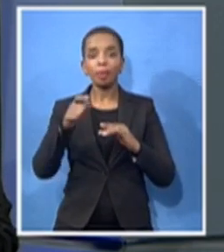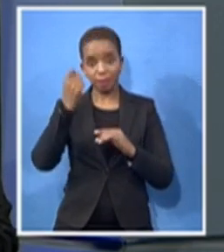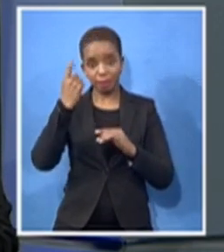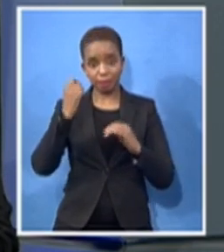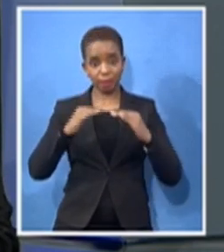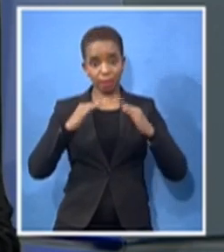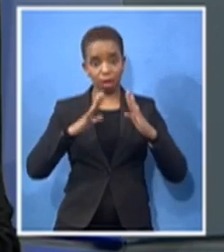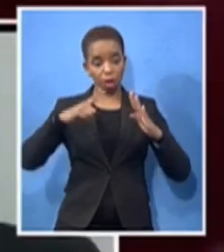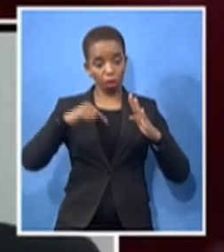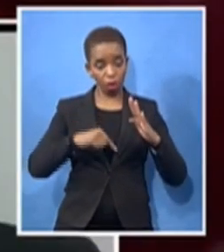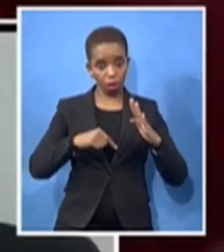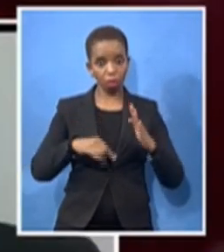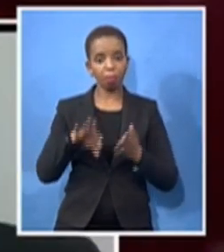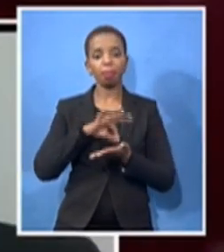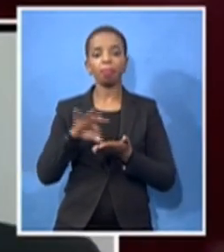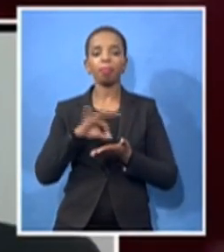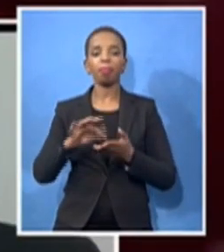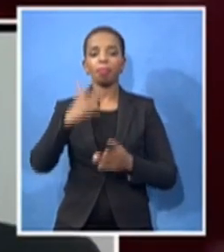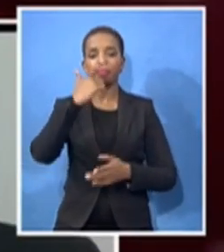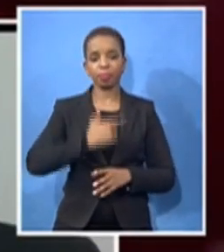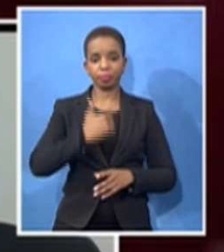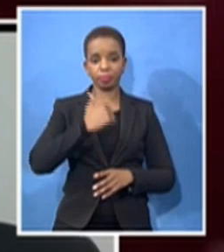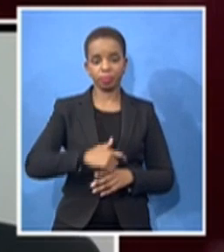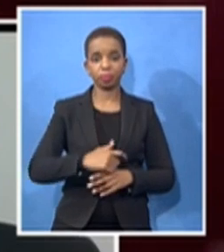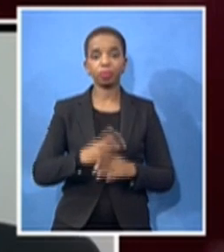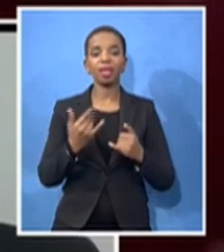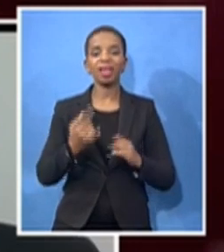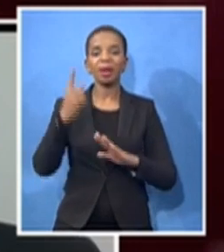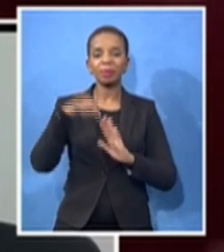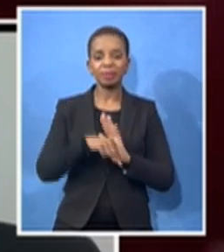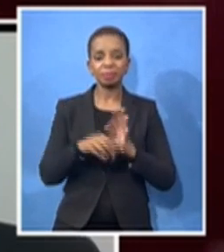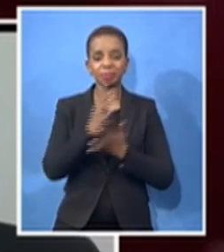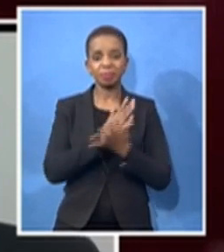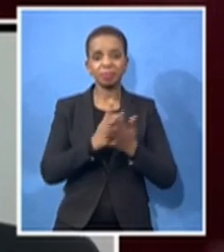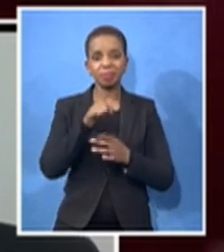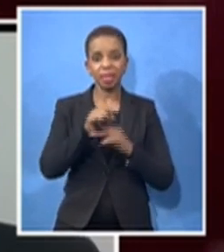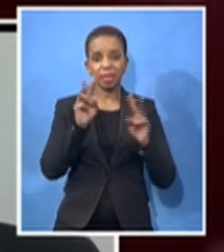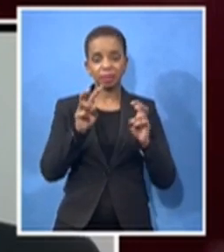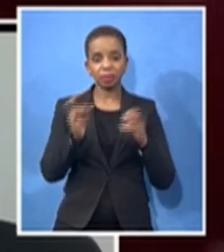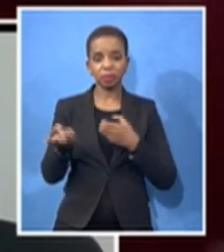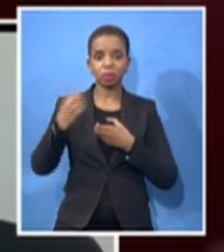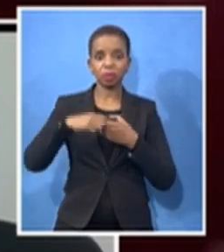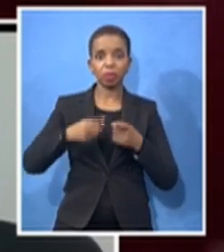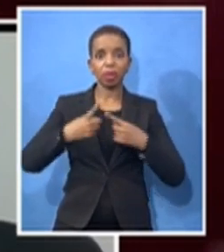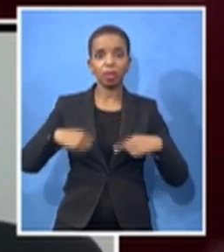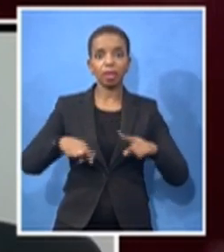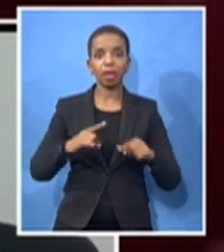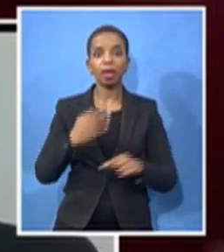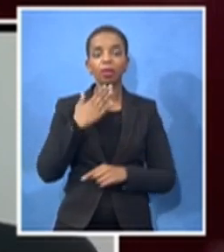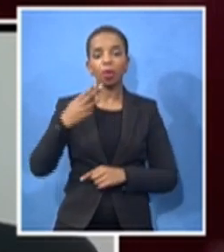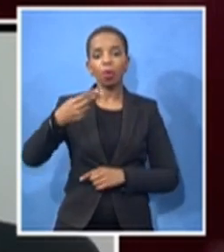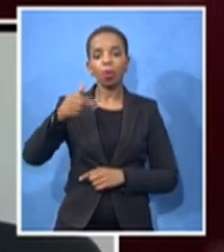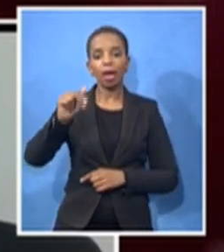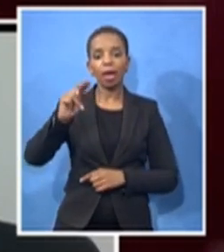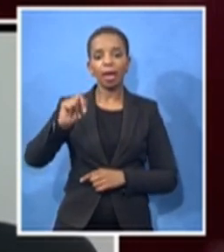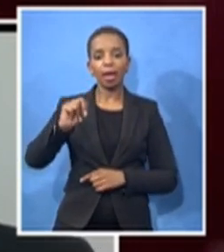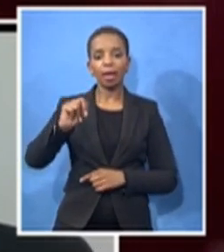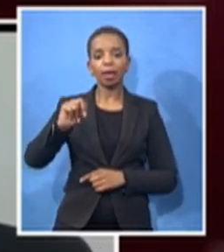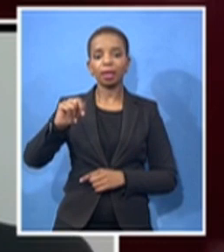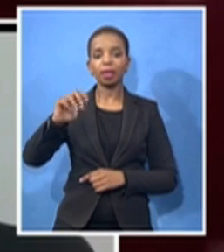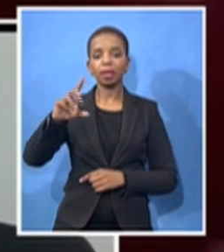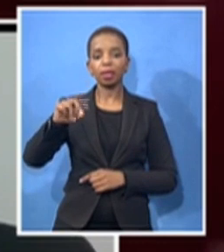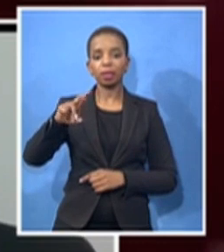by Henry Muchauraya, Marketing Director, Home Care at Unilever, and Dr. Nandi